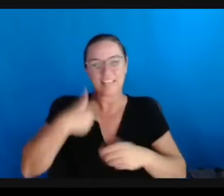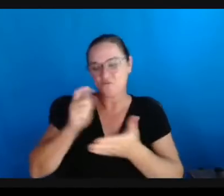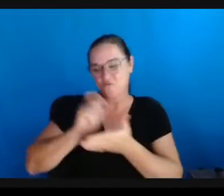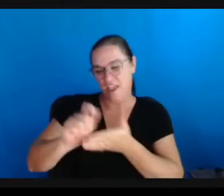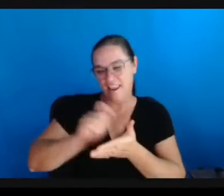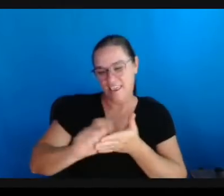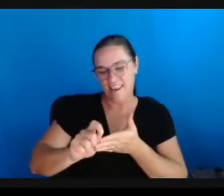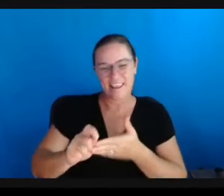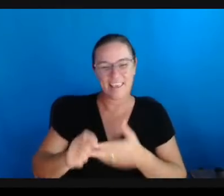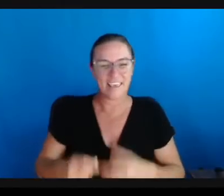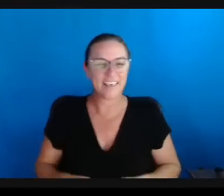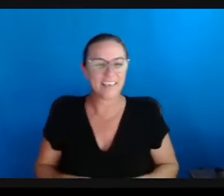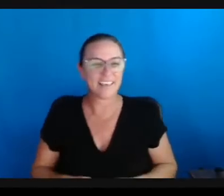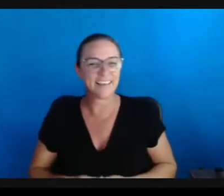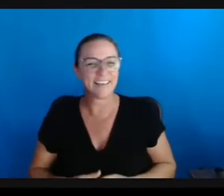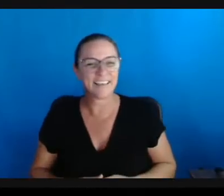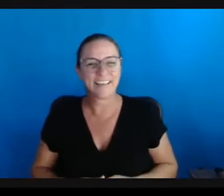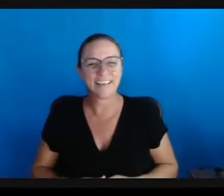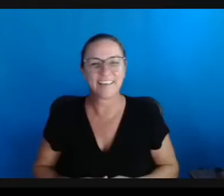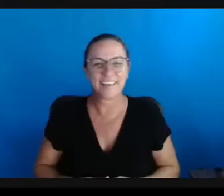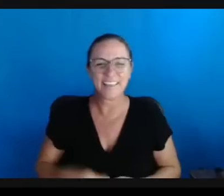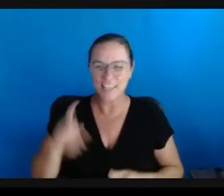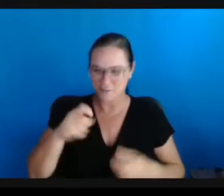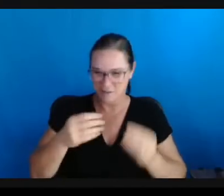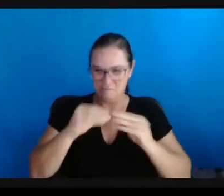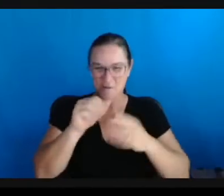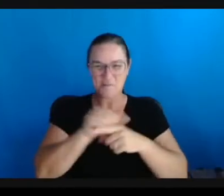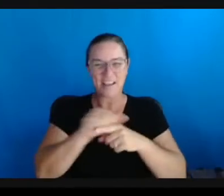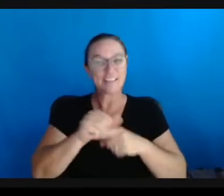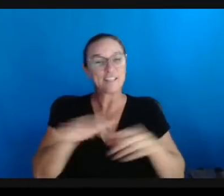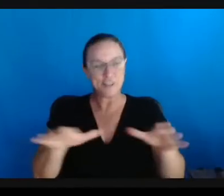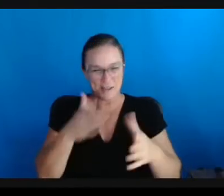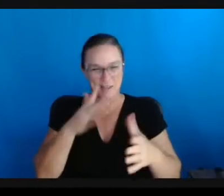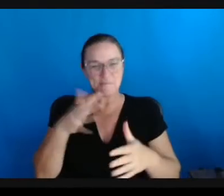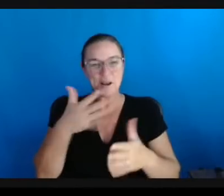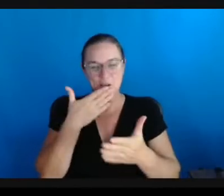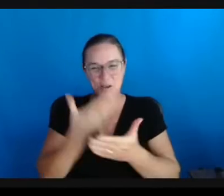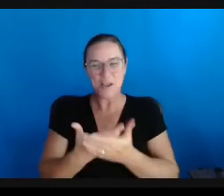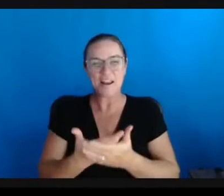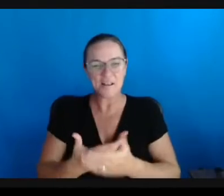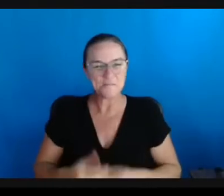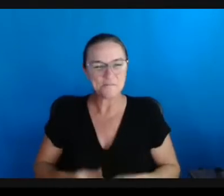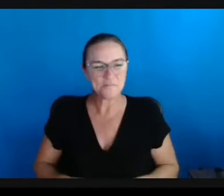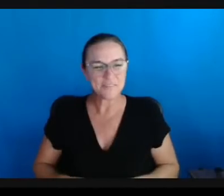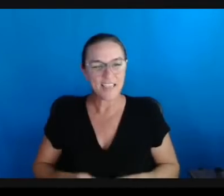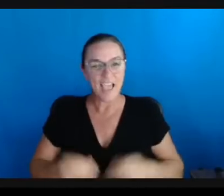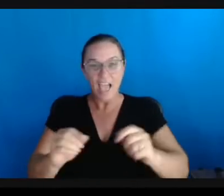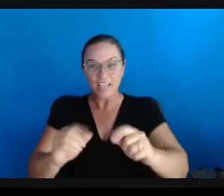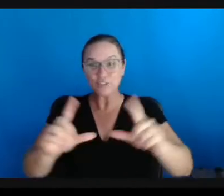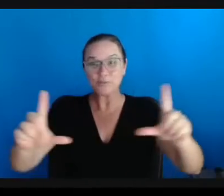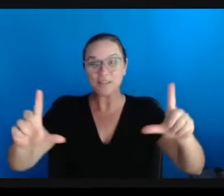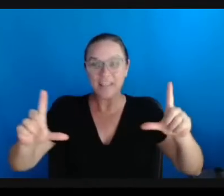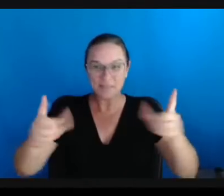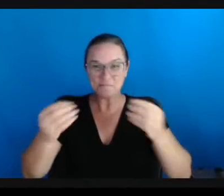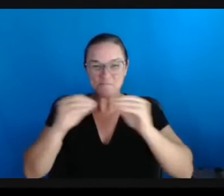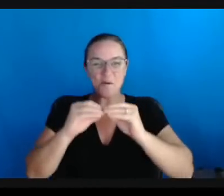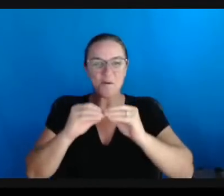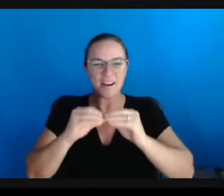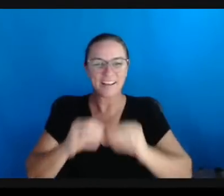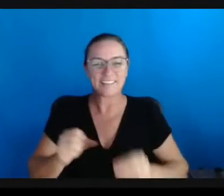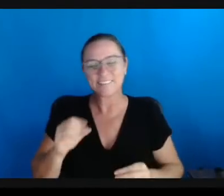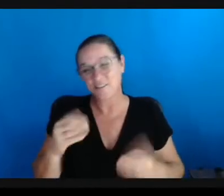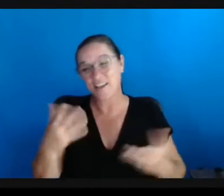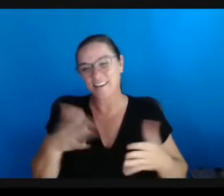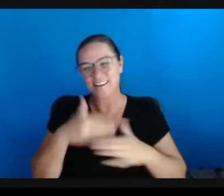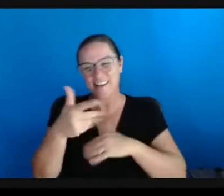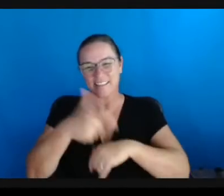I get a little more practice. You did pretty good. Pretty good. I could have zoomed it in more also, so it was easier to read, but next time.